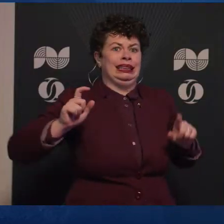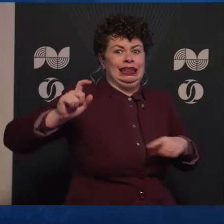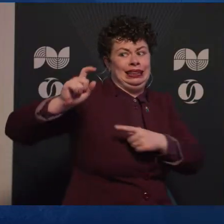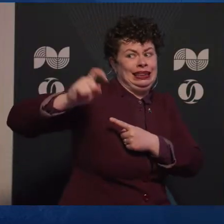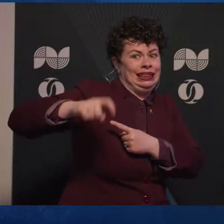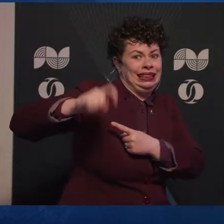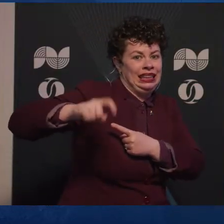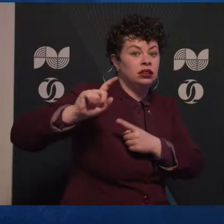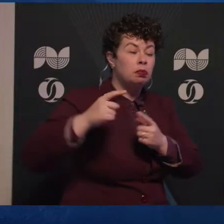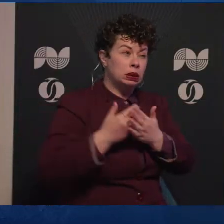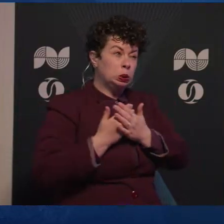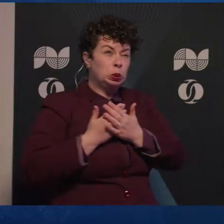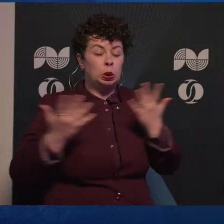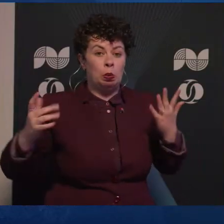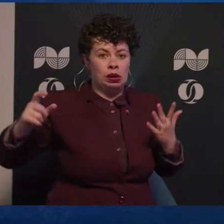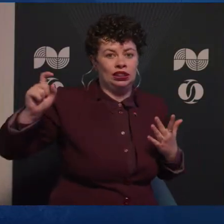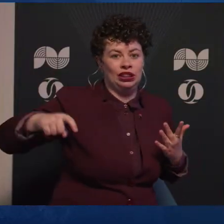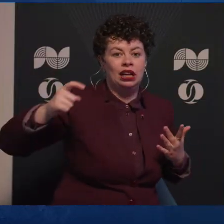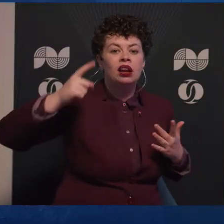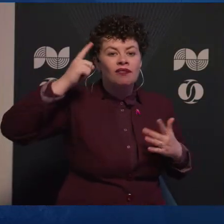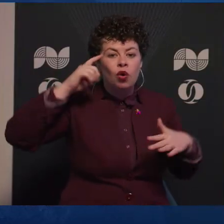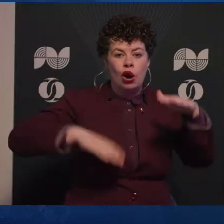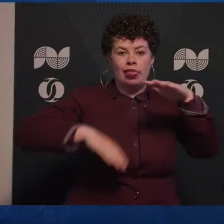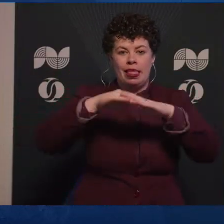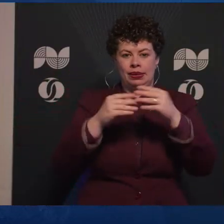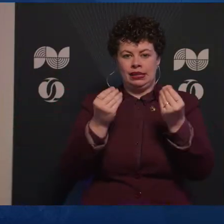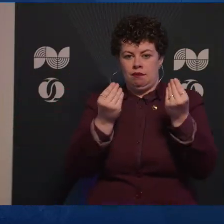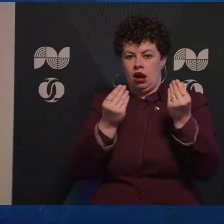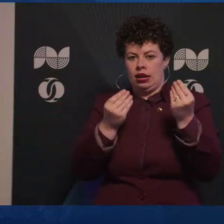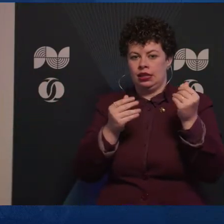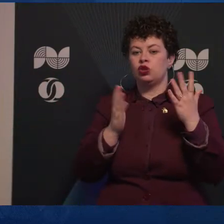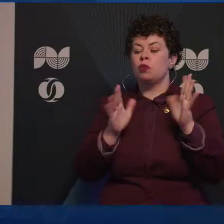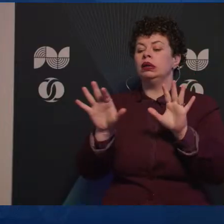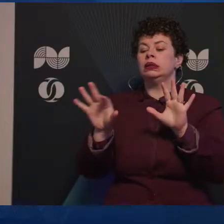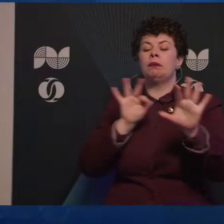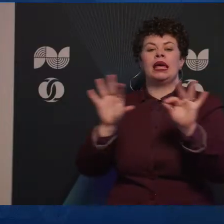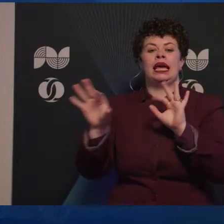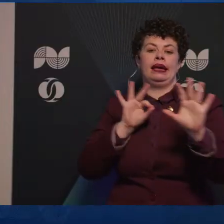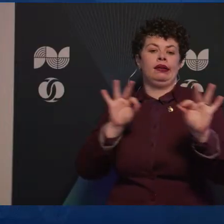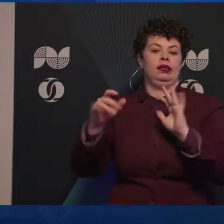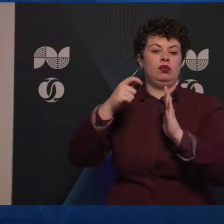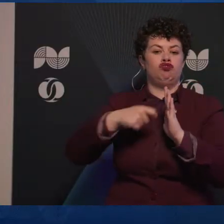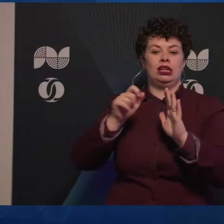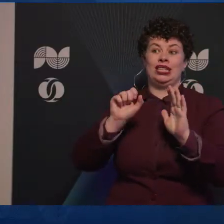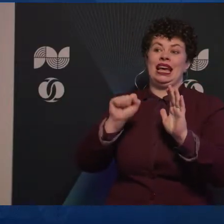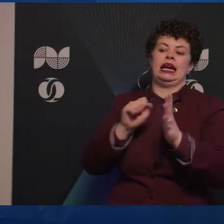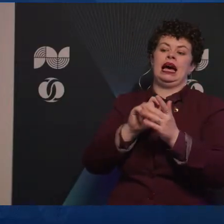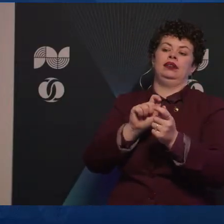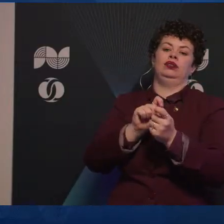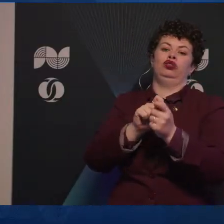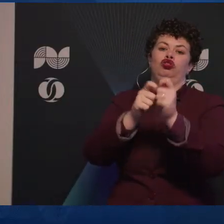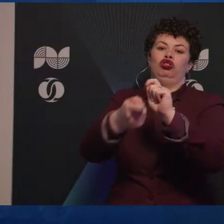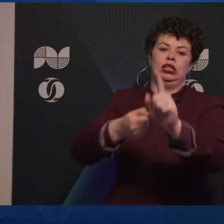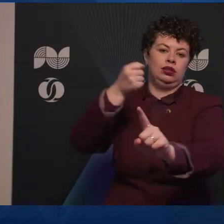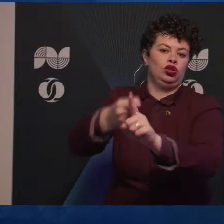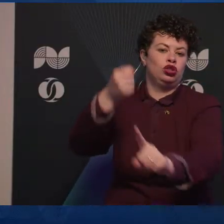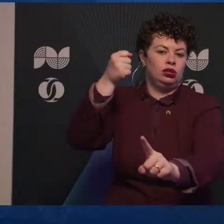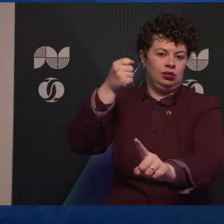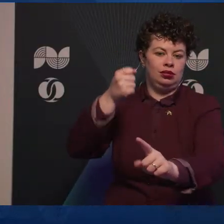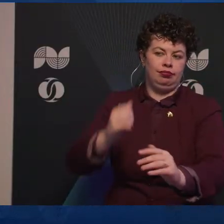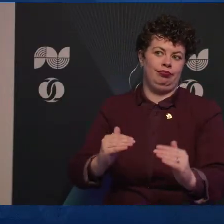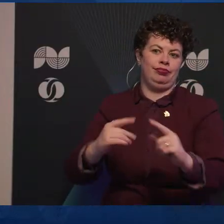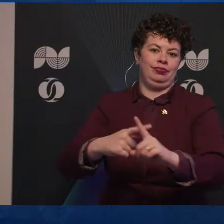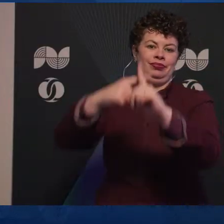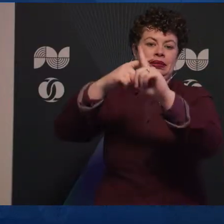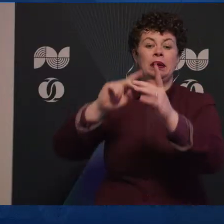much demand for a limited supply of credit, and so you pick the firms and projects that produce the transition impact, and so you normally do not